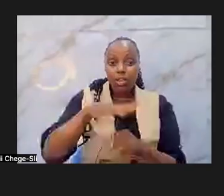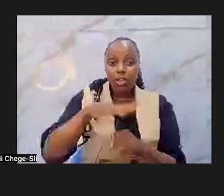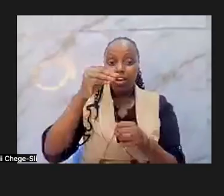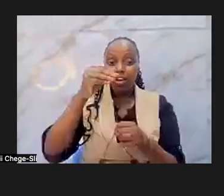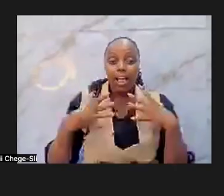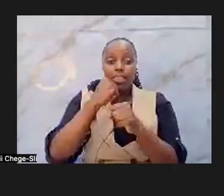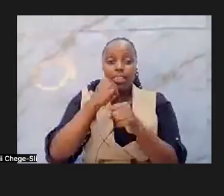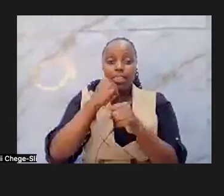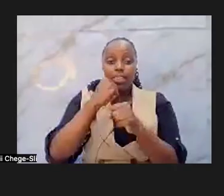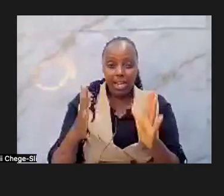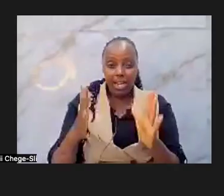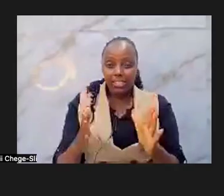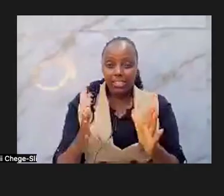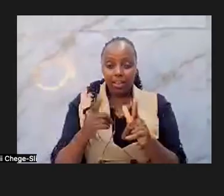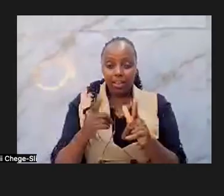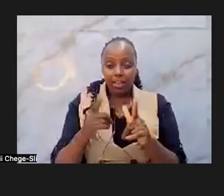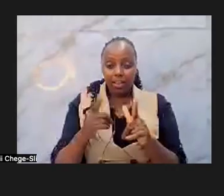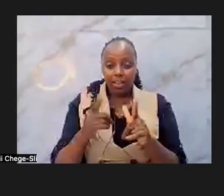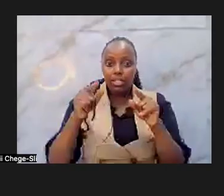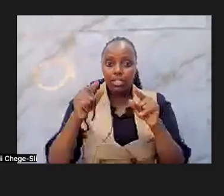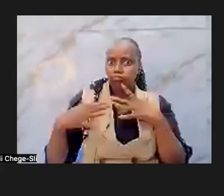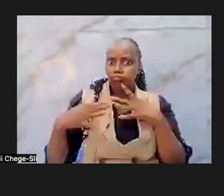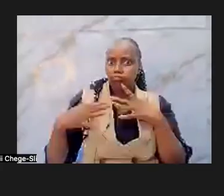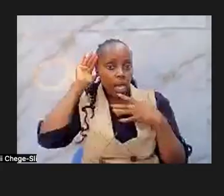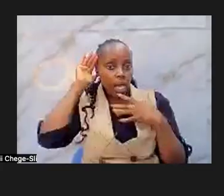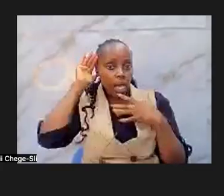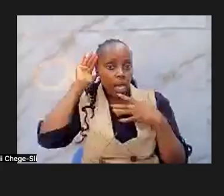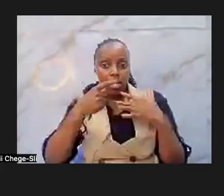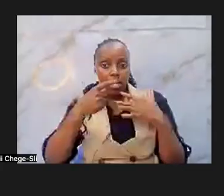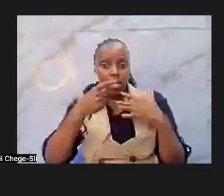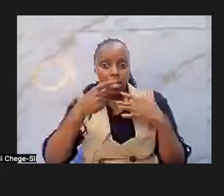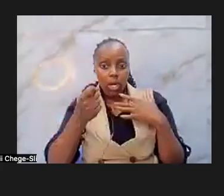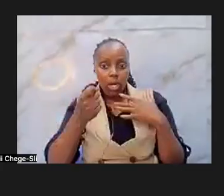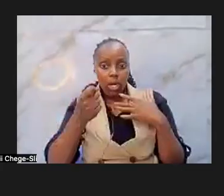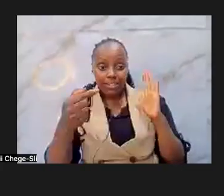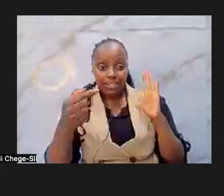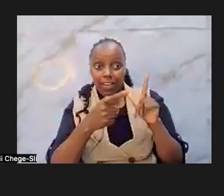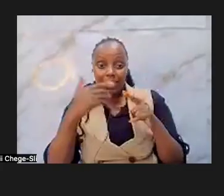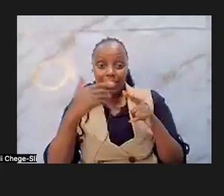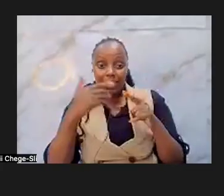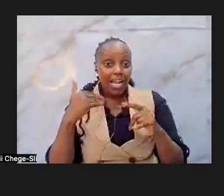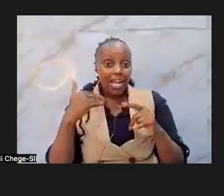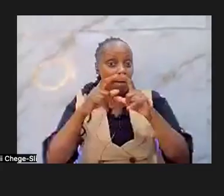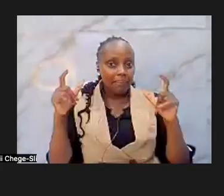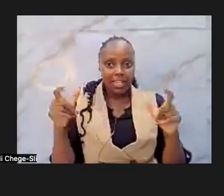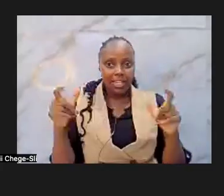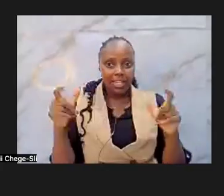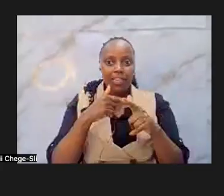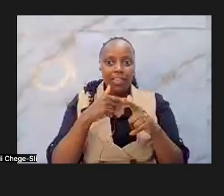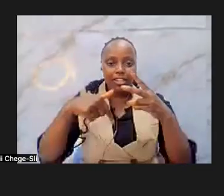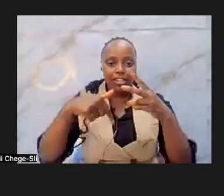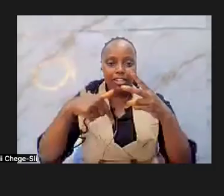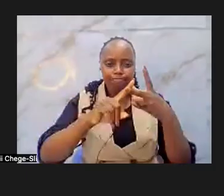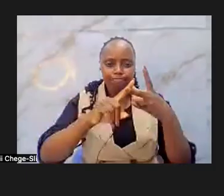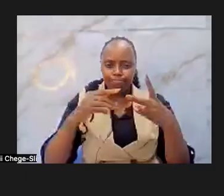to hear that medicalization is a crime. And then added to that, there is a procedure